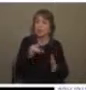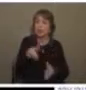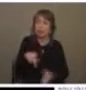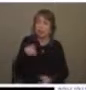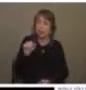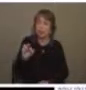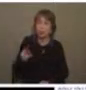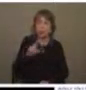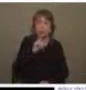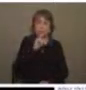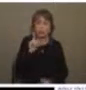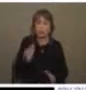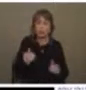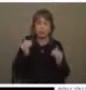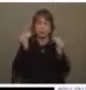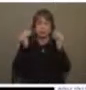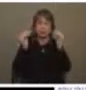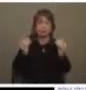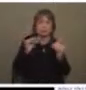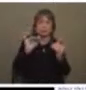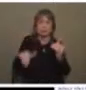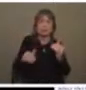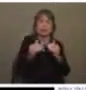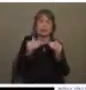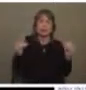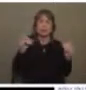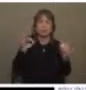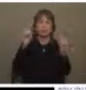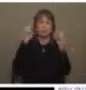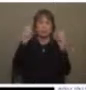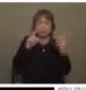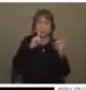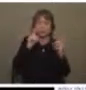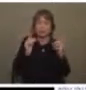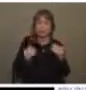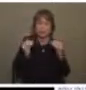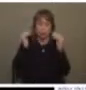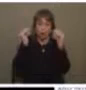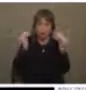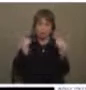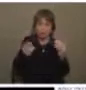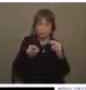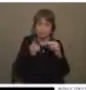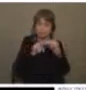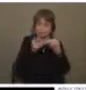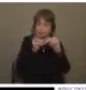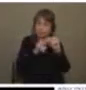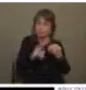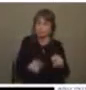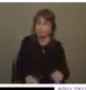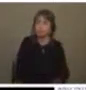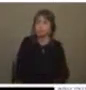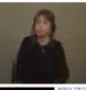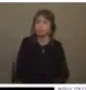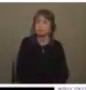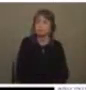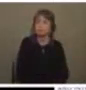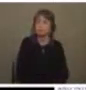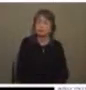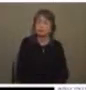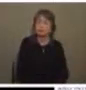last century, it's in levels of education. End of story. We can spend the next 20 minutes talking about it, but that's a convergence positive